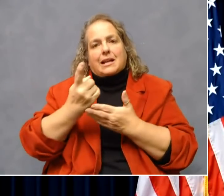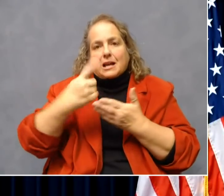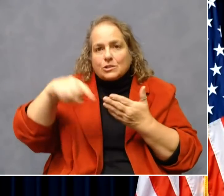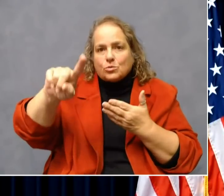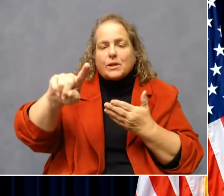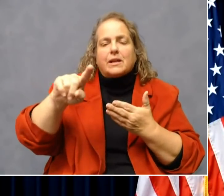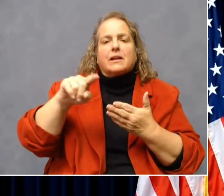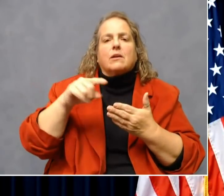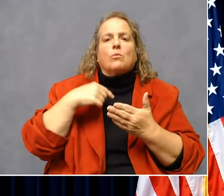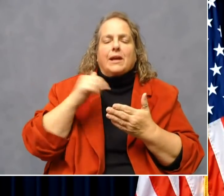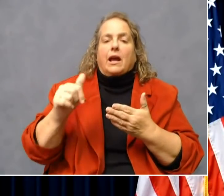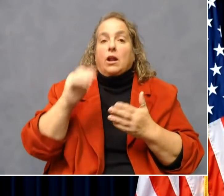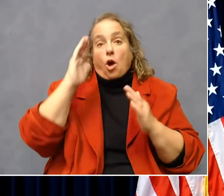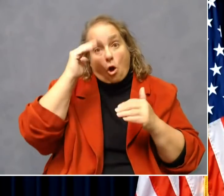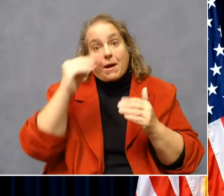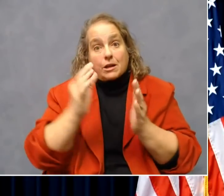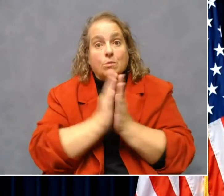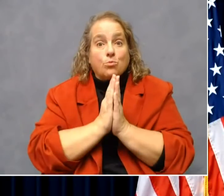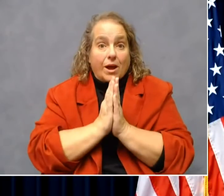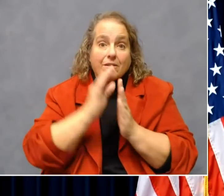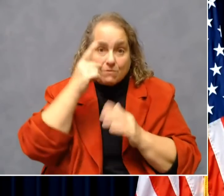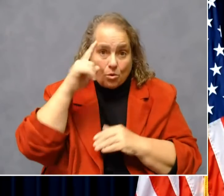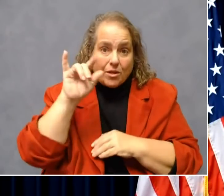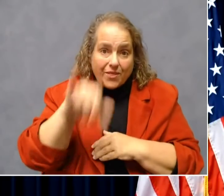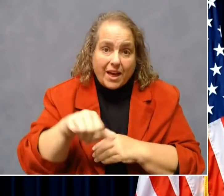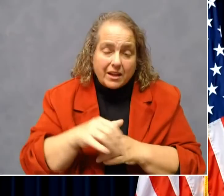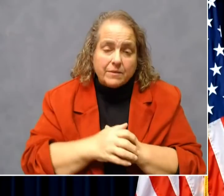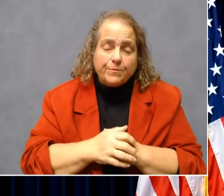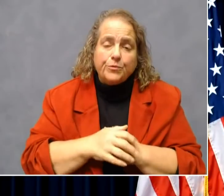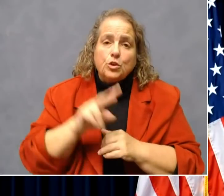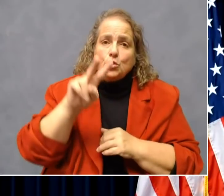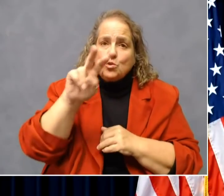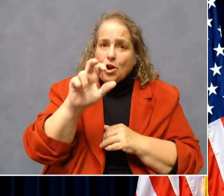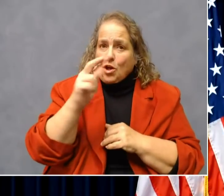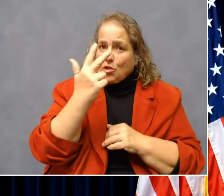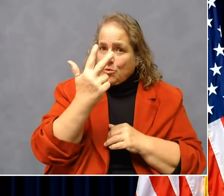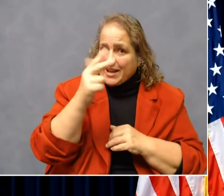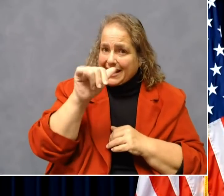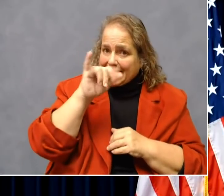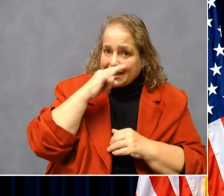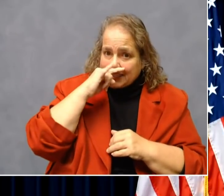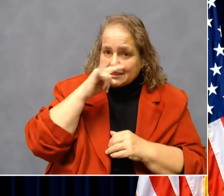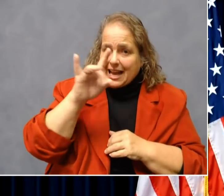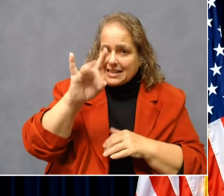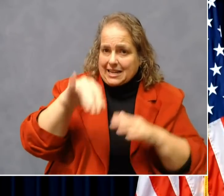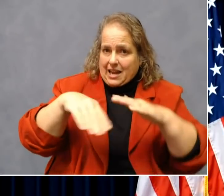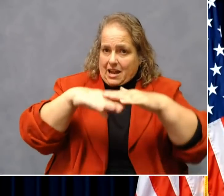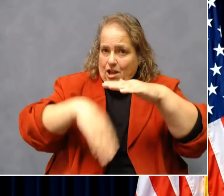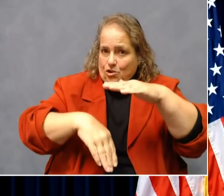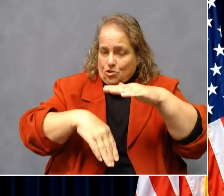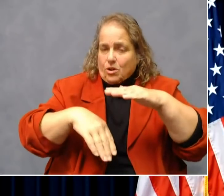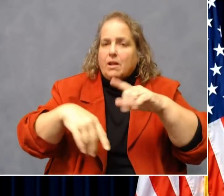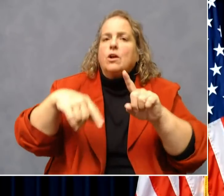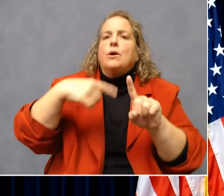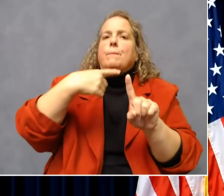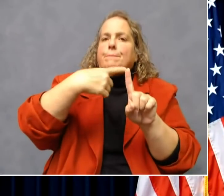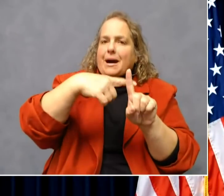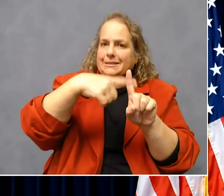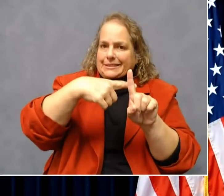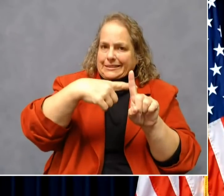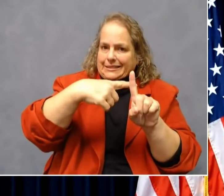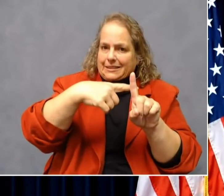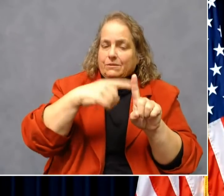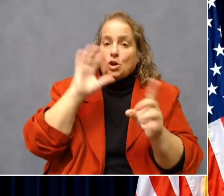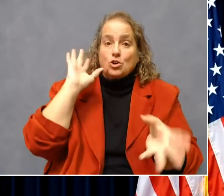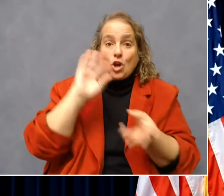pray. 203 kids 18 and under are positive in today's report. Our total number of cases